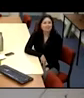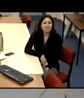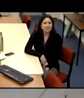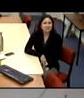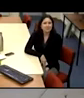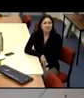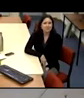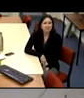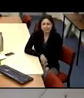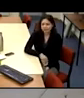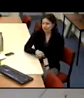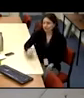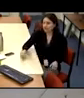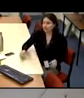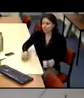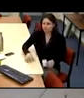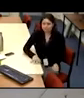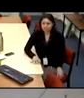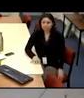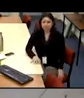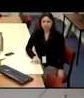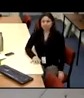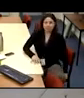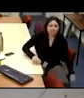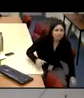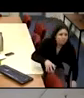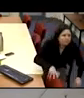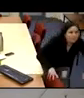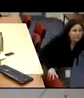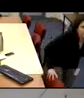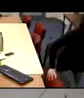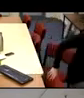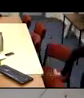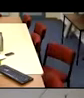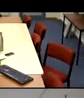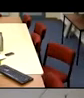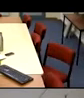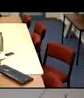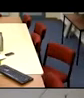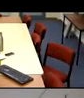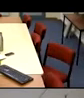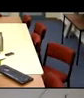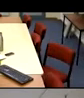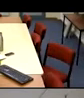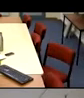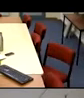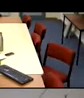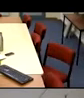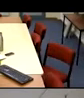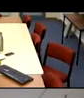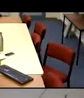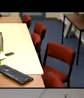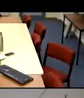the screen, all the everyone should come up. Cool. Okay. Thank you.